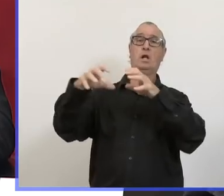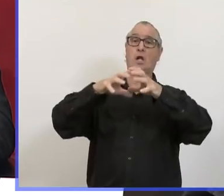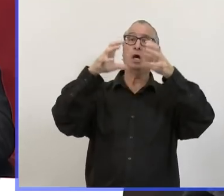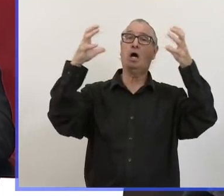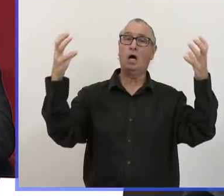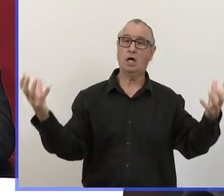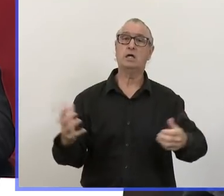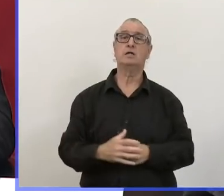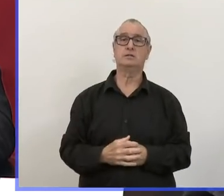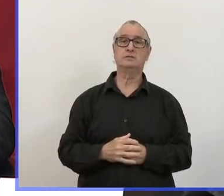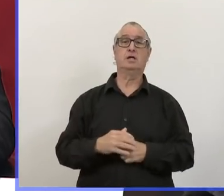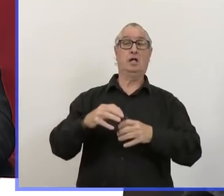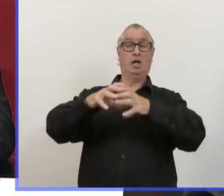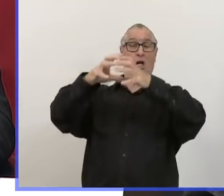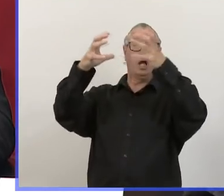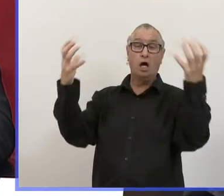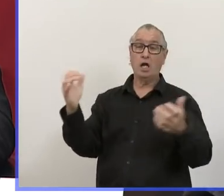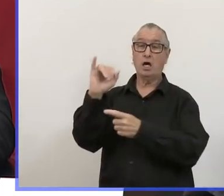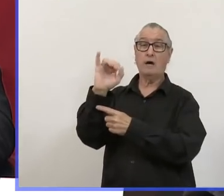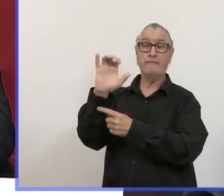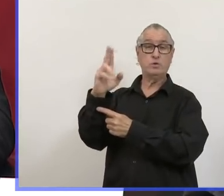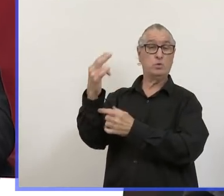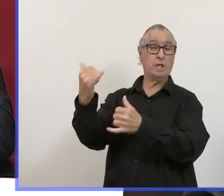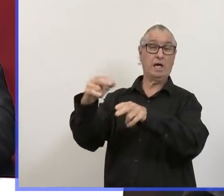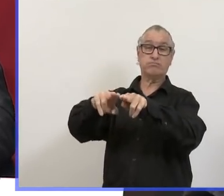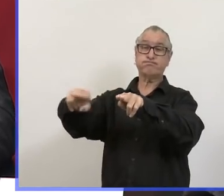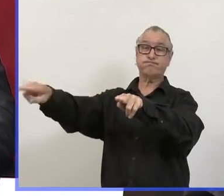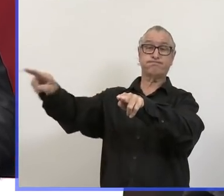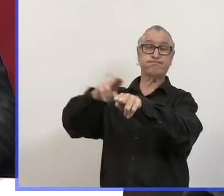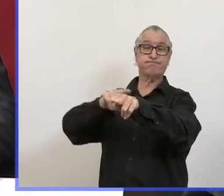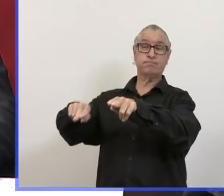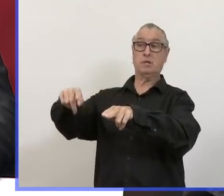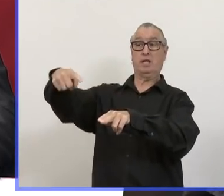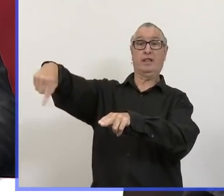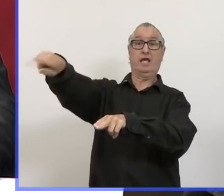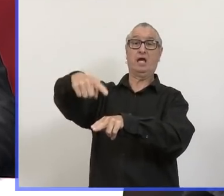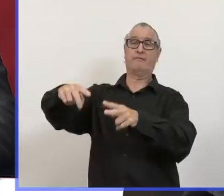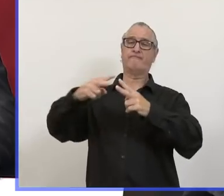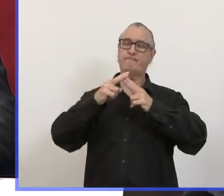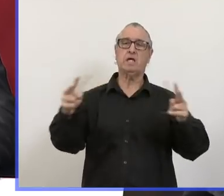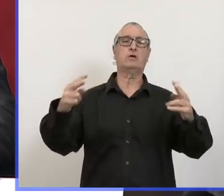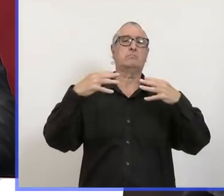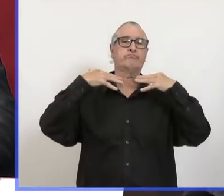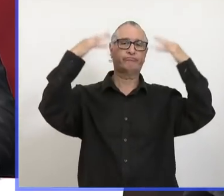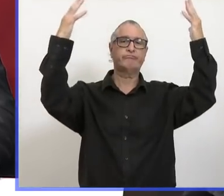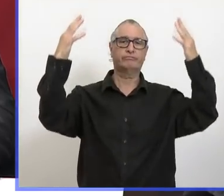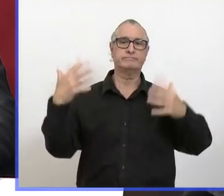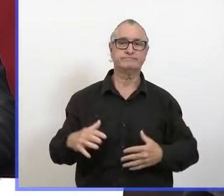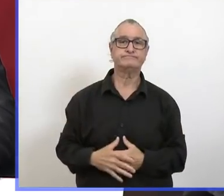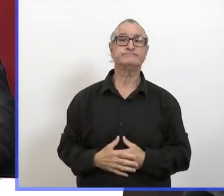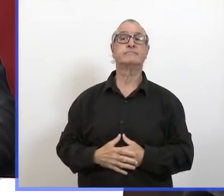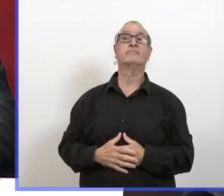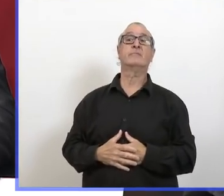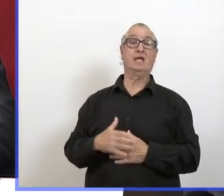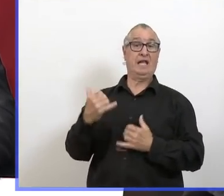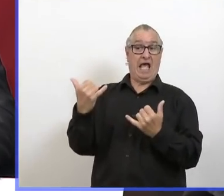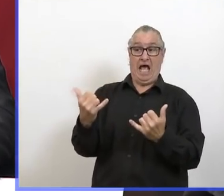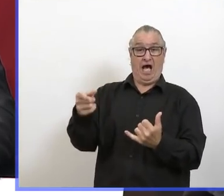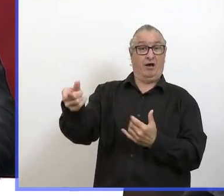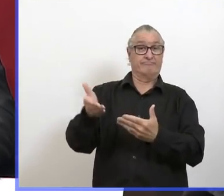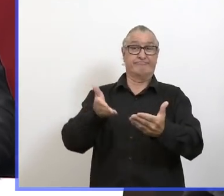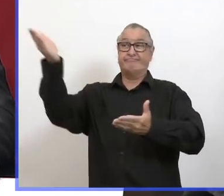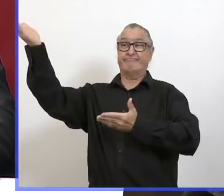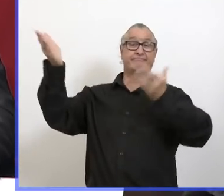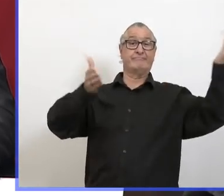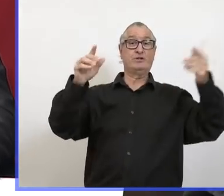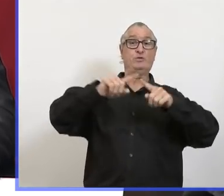struggling for their lives. Manitobans have the power to help stem the third wave. We have to stay home as much as we can and reduce